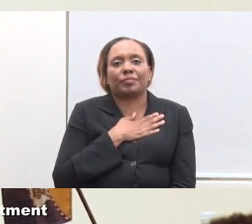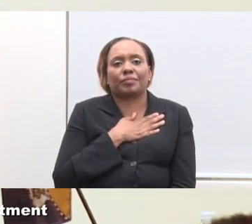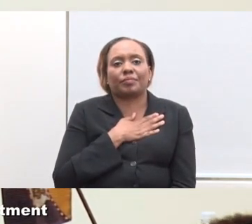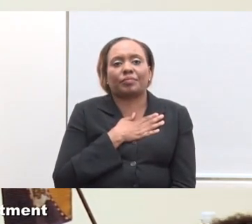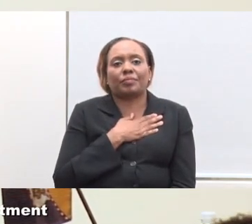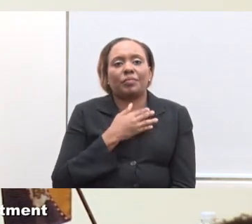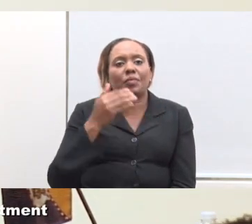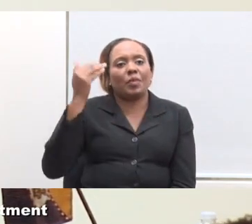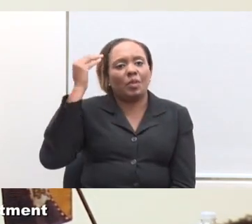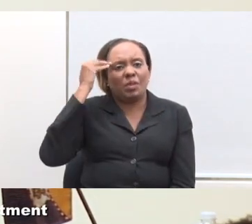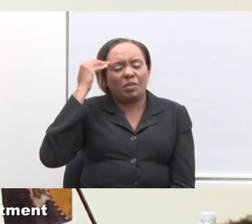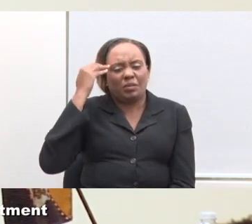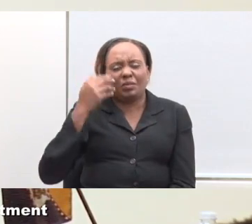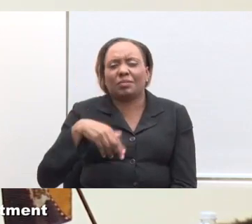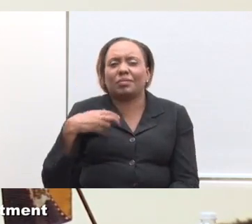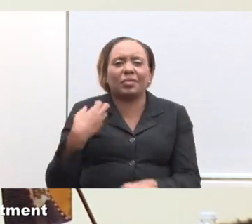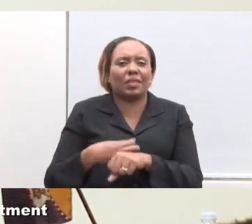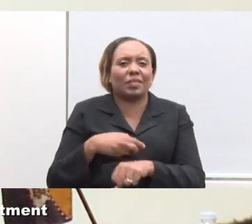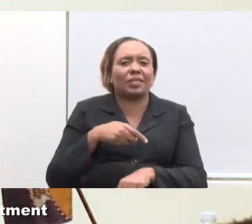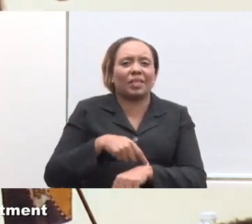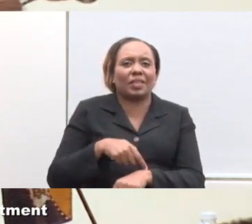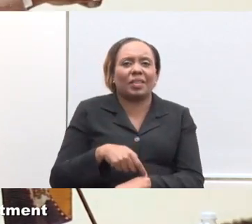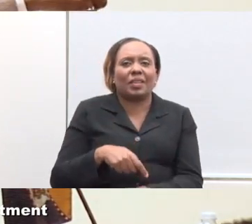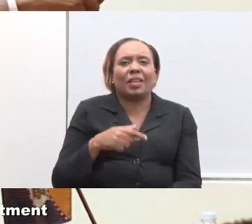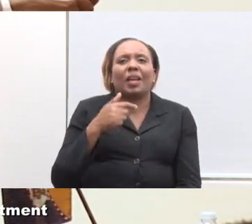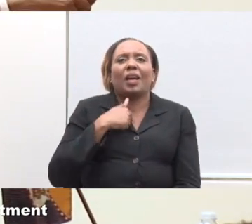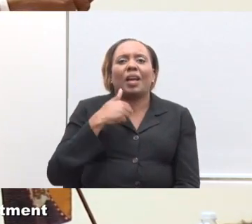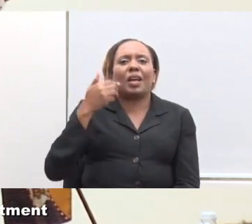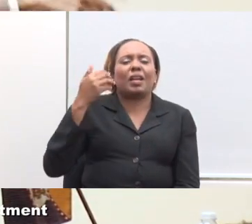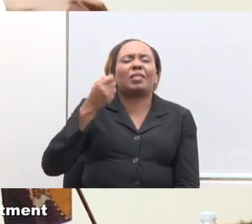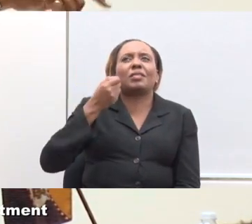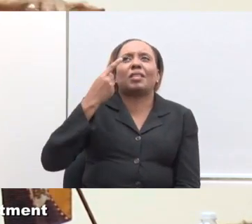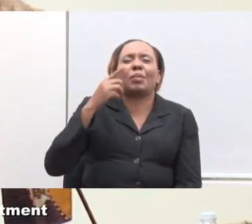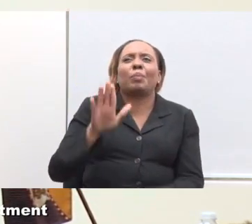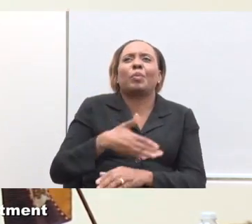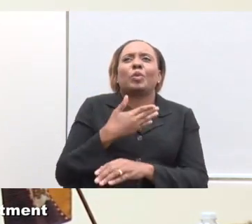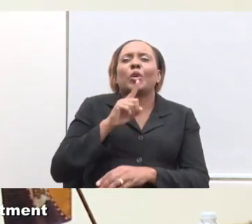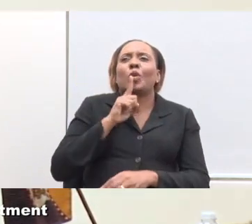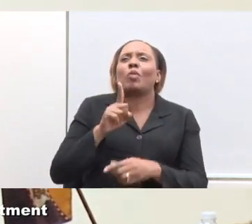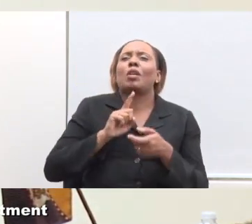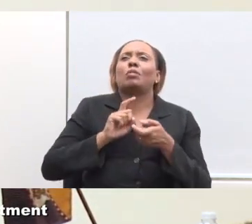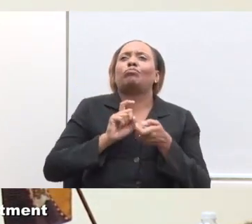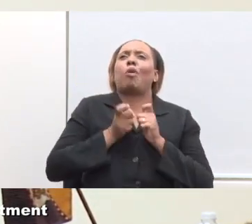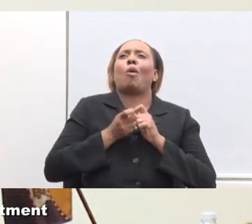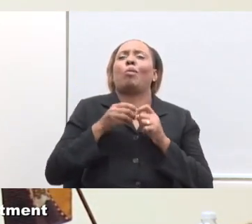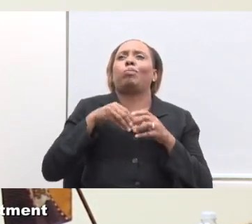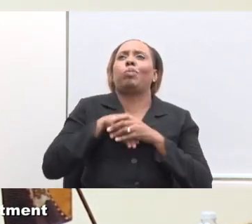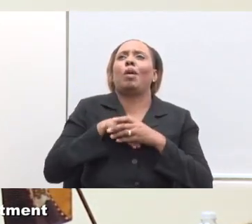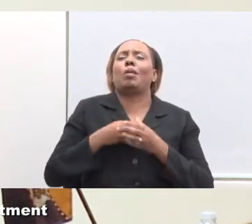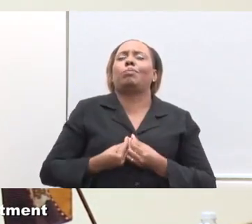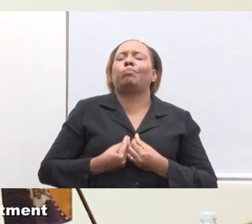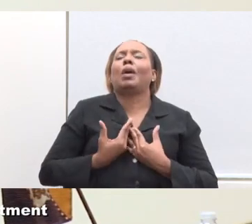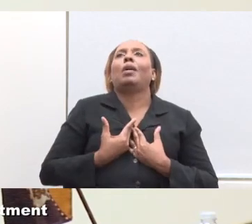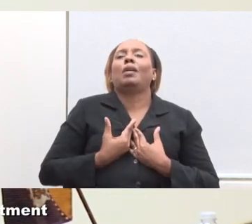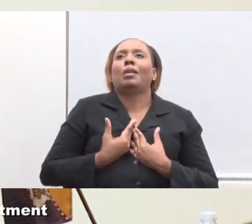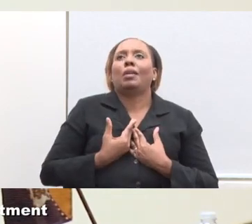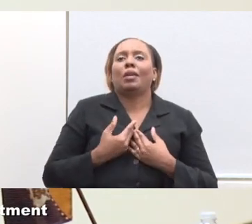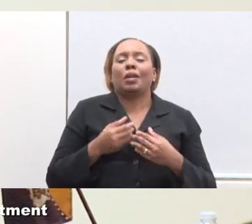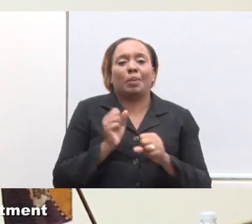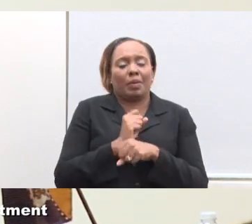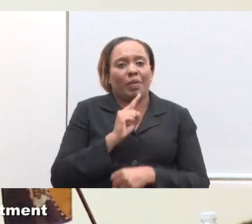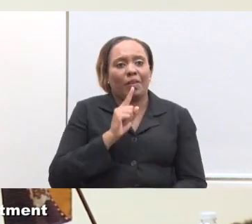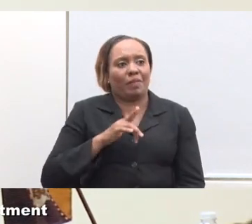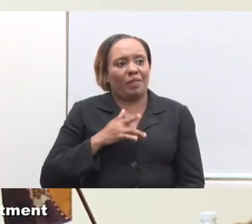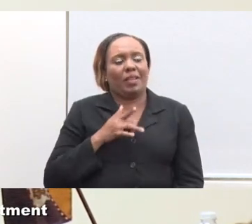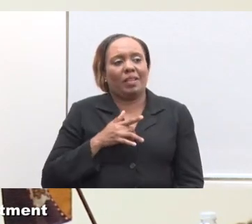of days, what music did for me to cause me to believe that I could survive anything. I